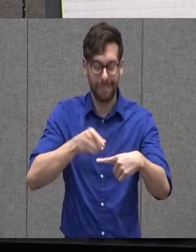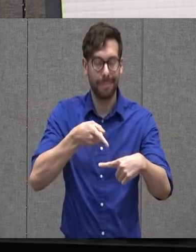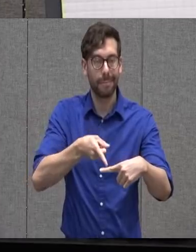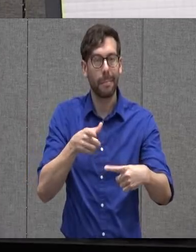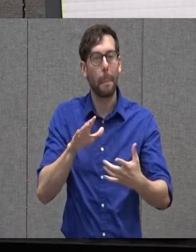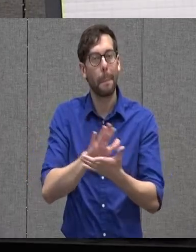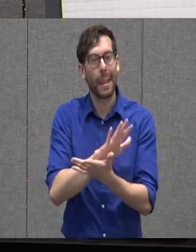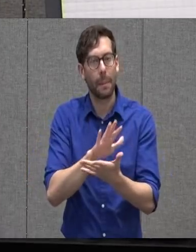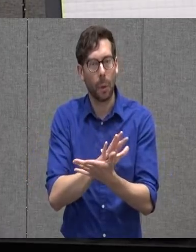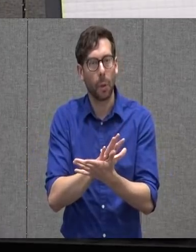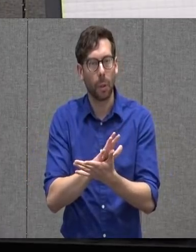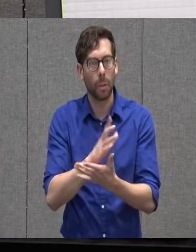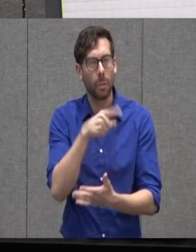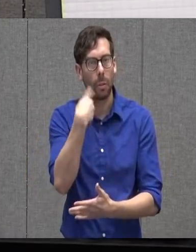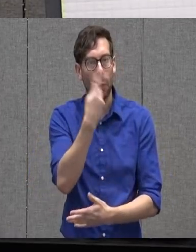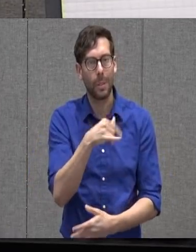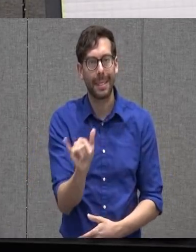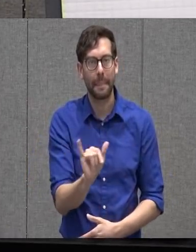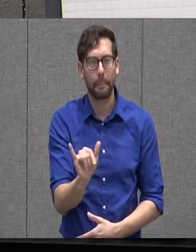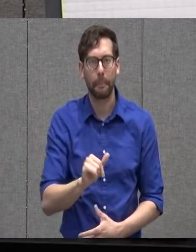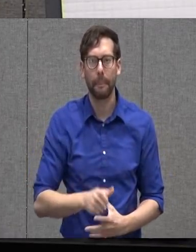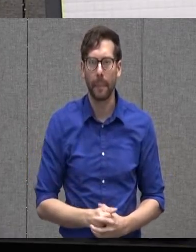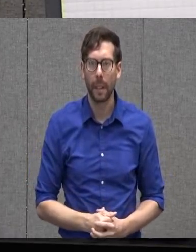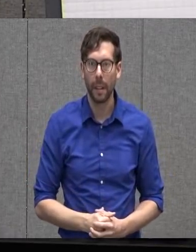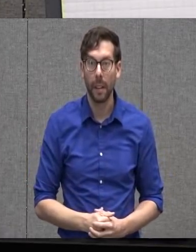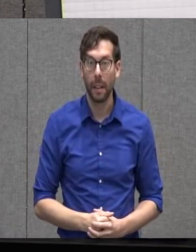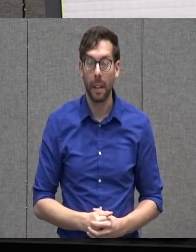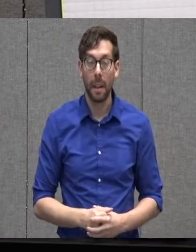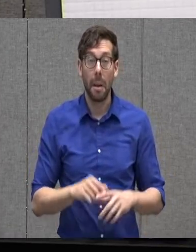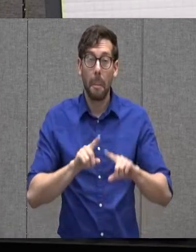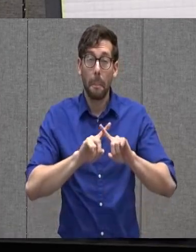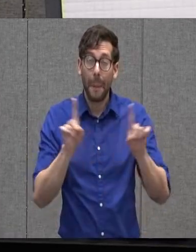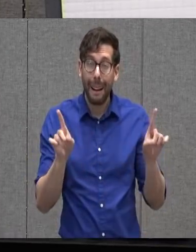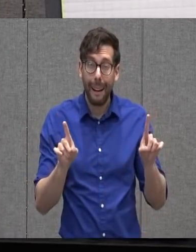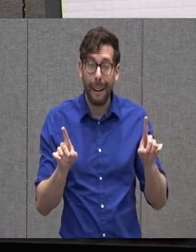paper around it. But maybe this part's like oozing.